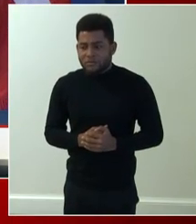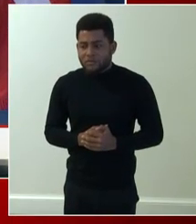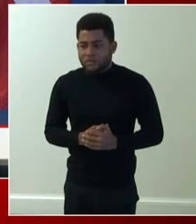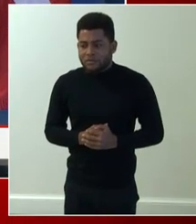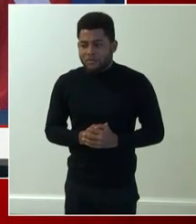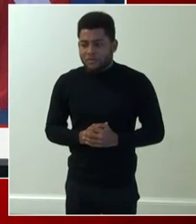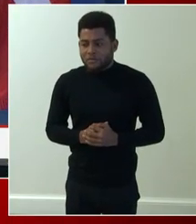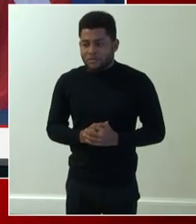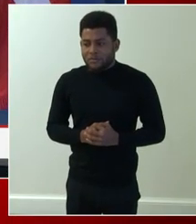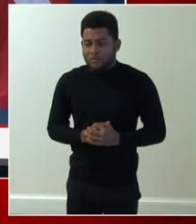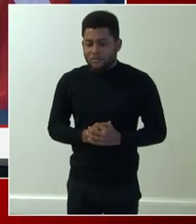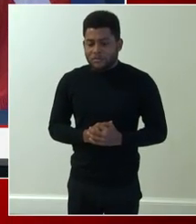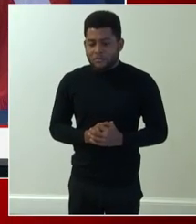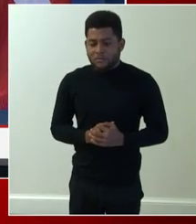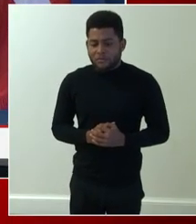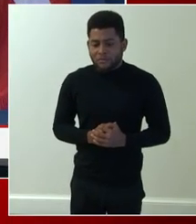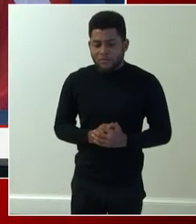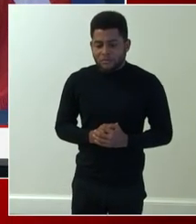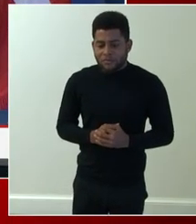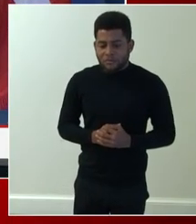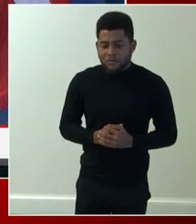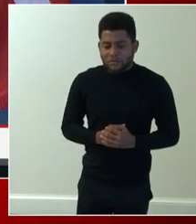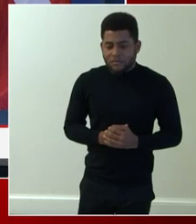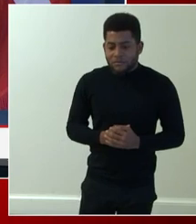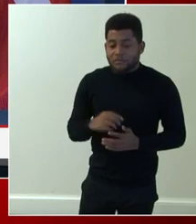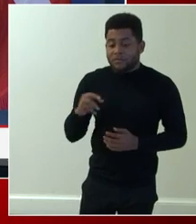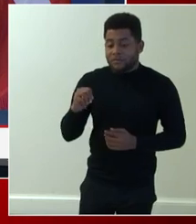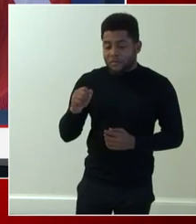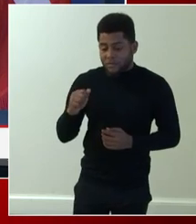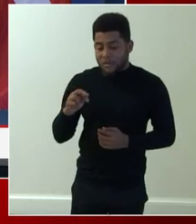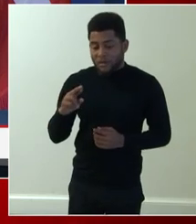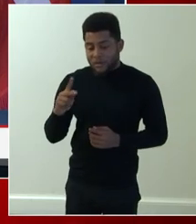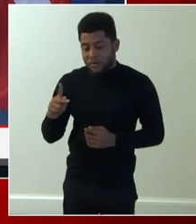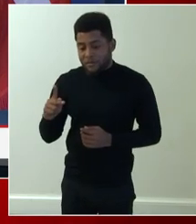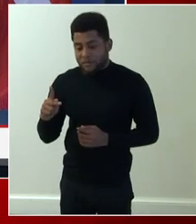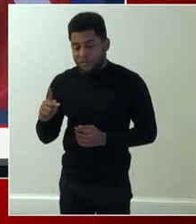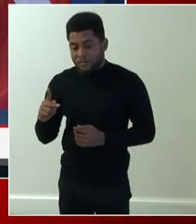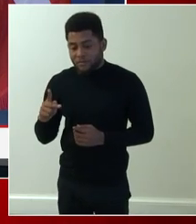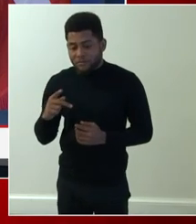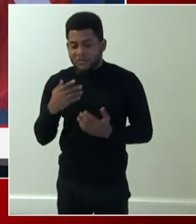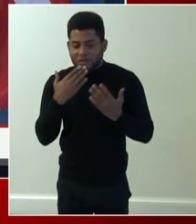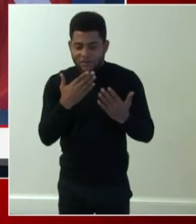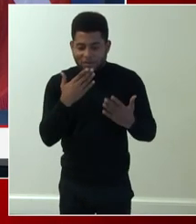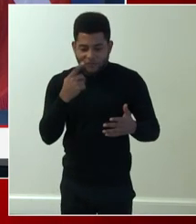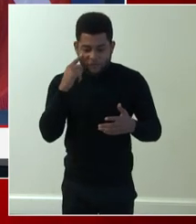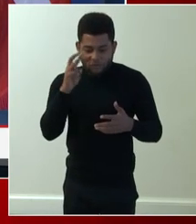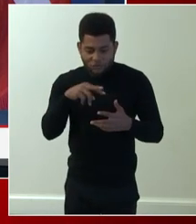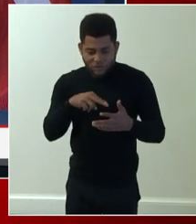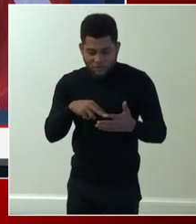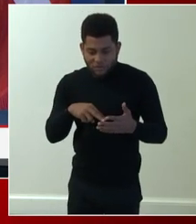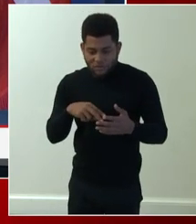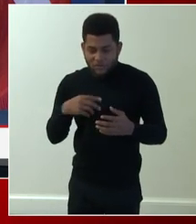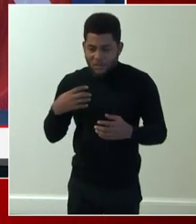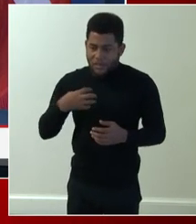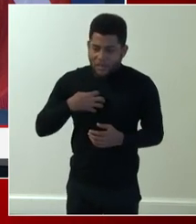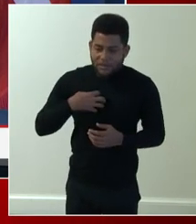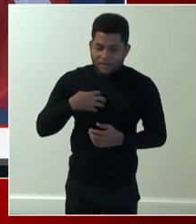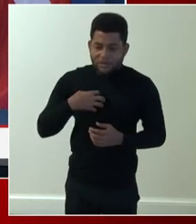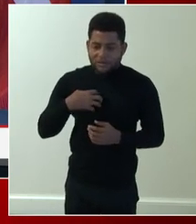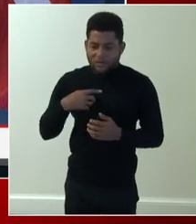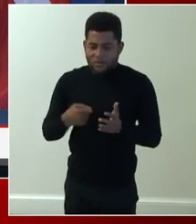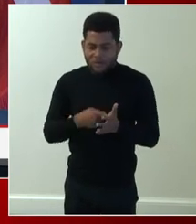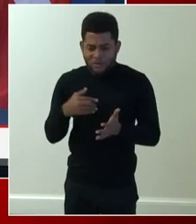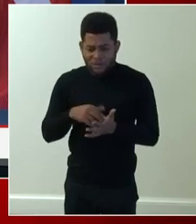Yes. Well, could I just follow up on that? Because, you know, when the public reads this report and they read the allegations and the charges against these